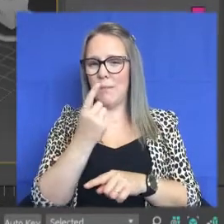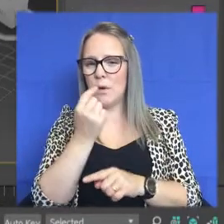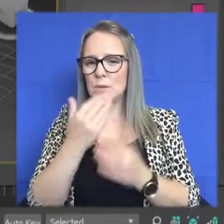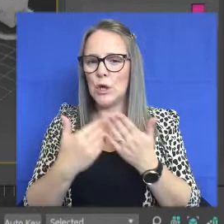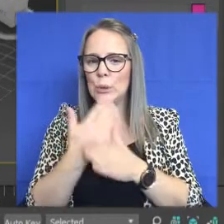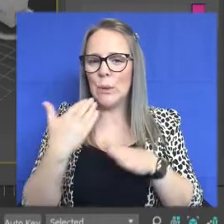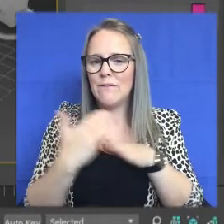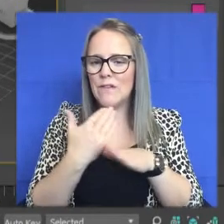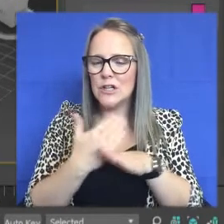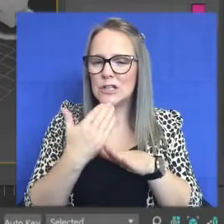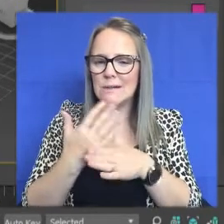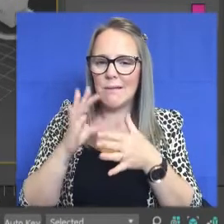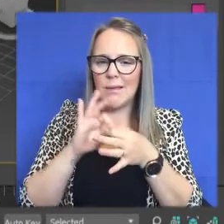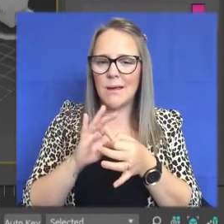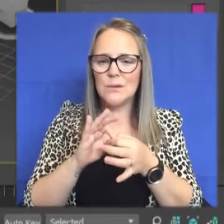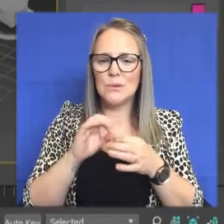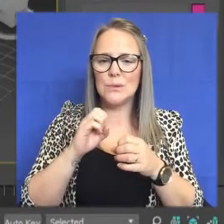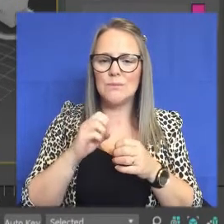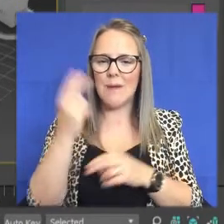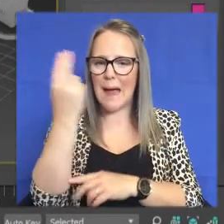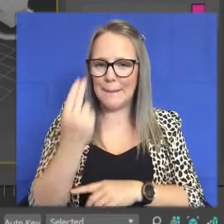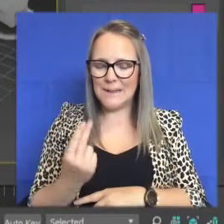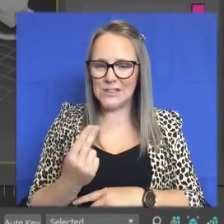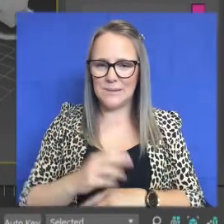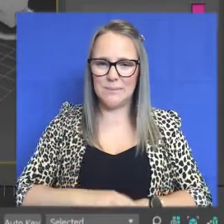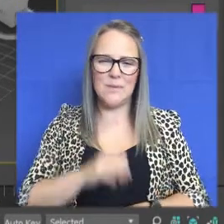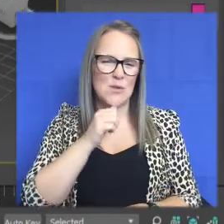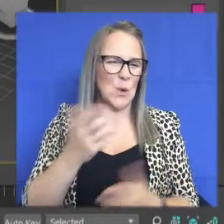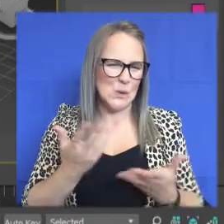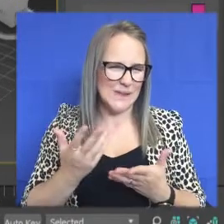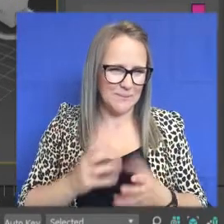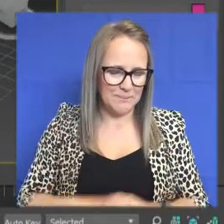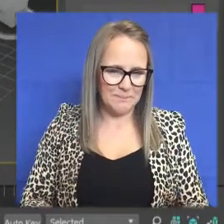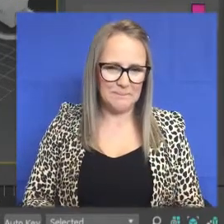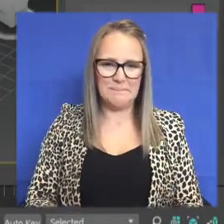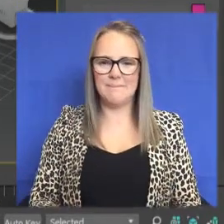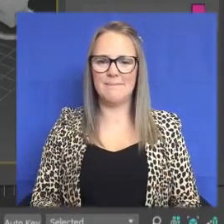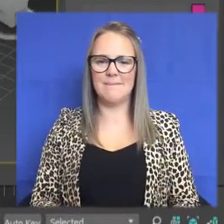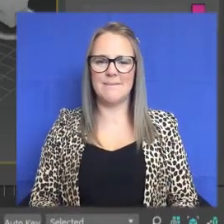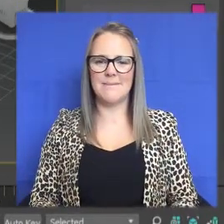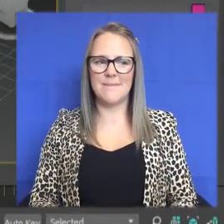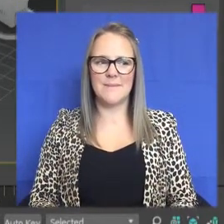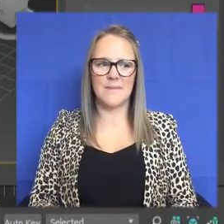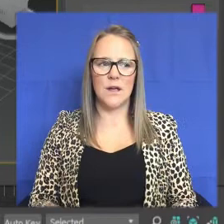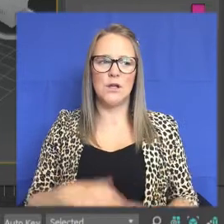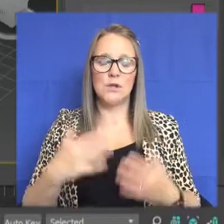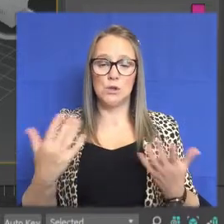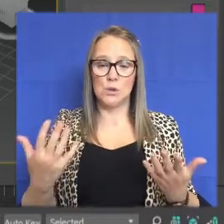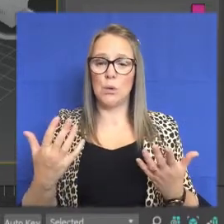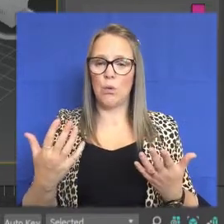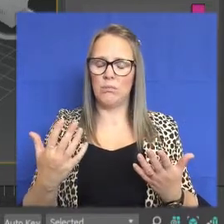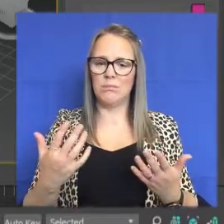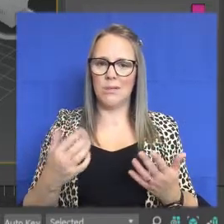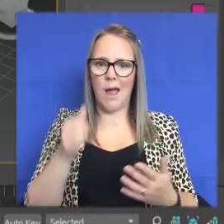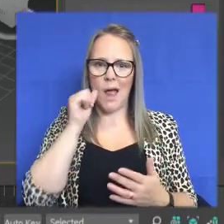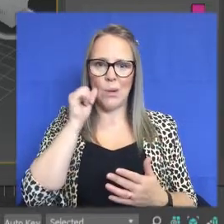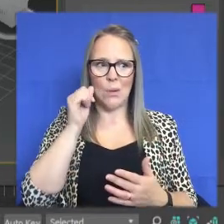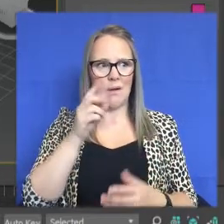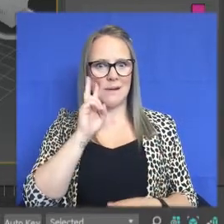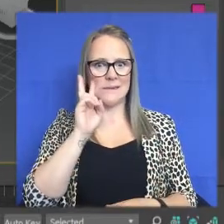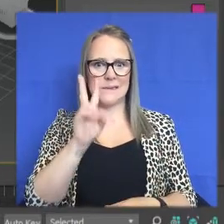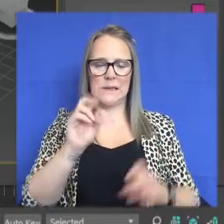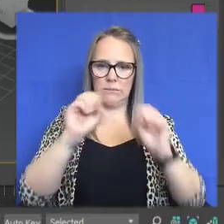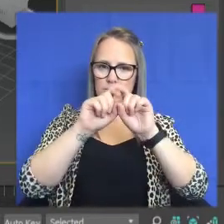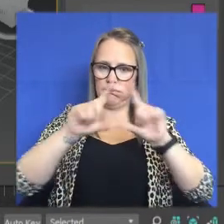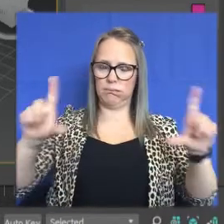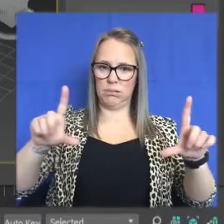functions, particularly towards animation, which we won't cover in this one. So it does look, or I imagine it looked quite daunting